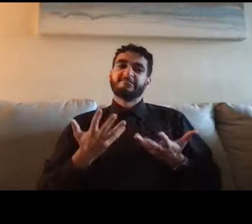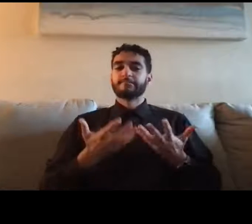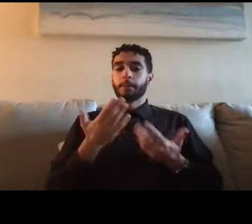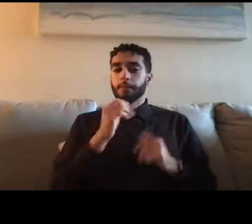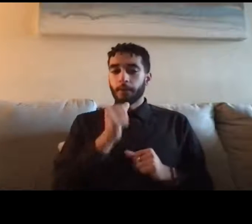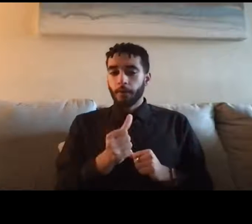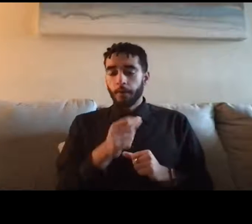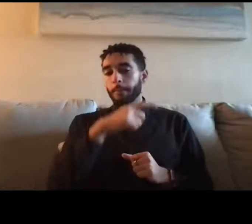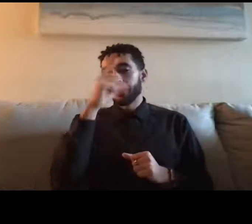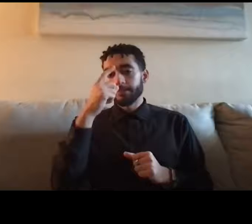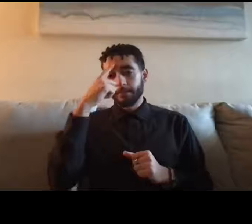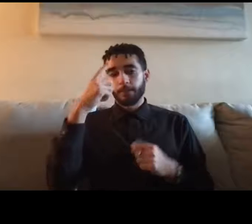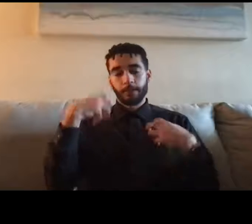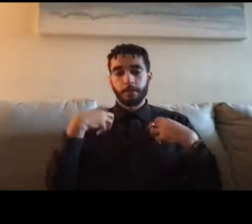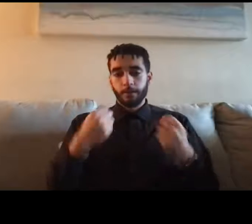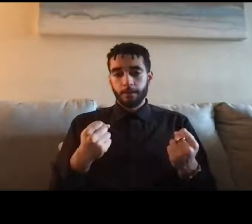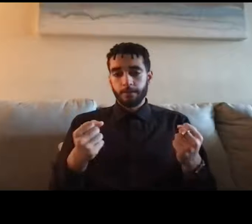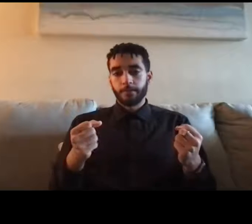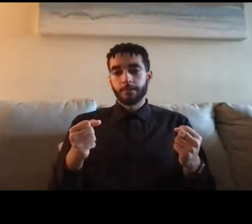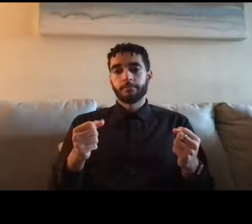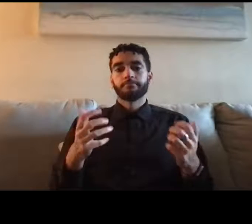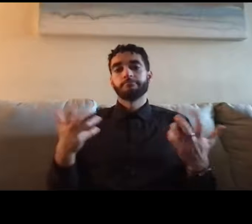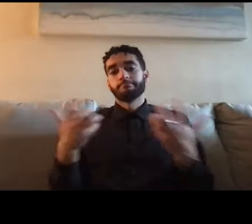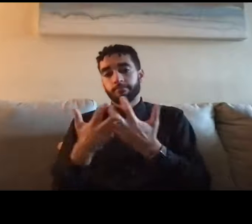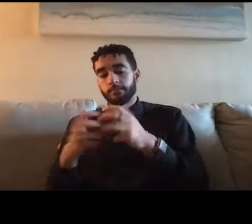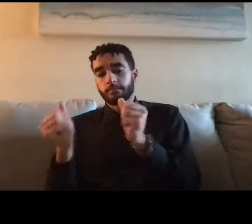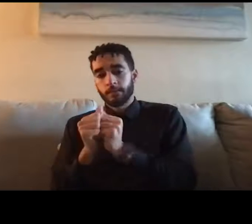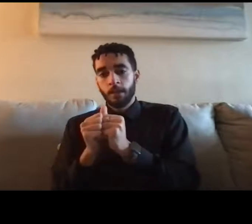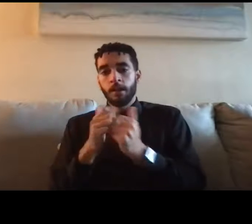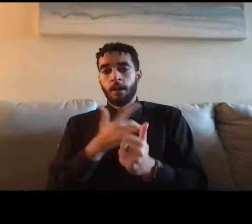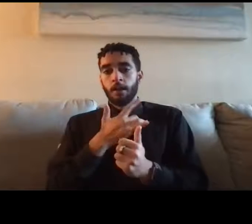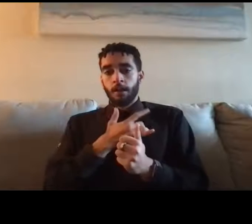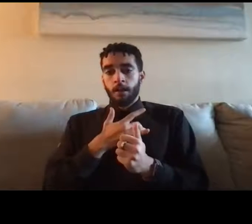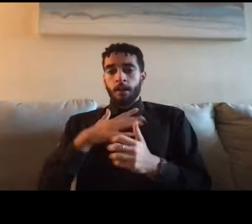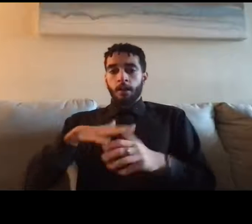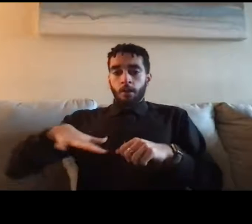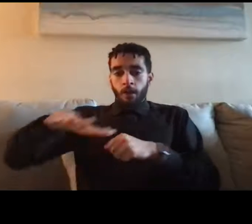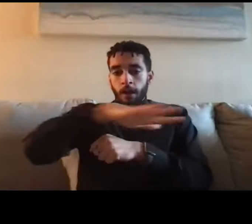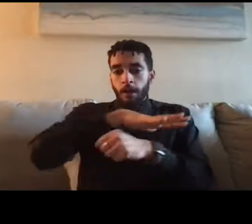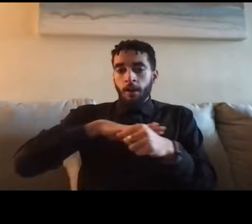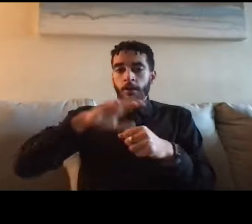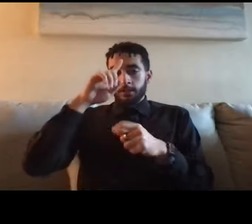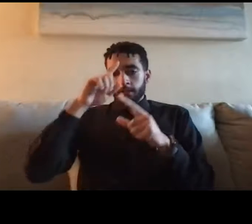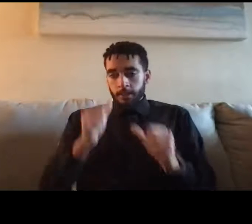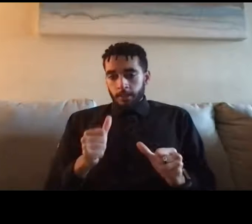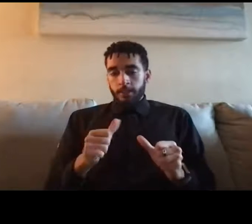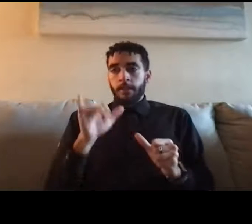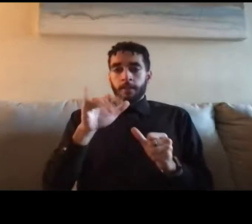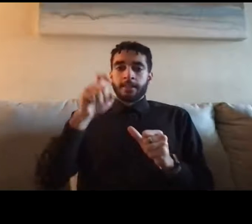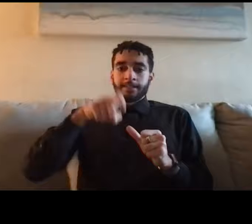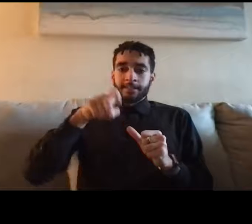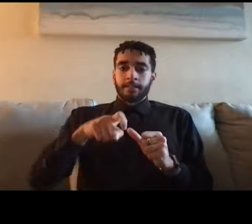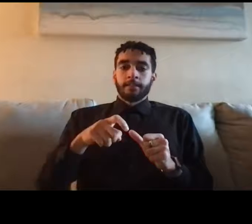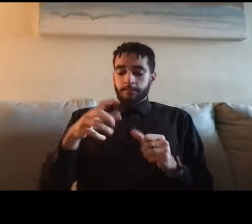health, combined with a feeling of stigma around the dementia that may be driving that need to access those